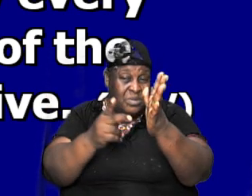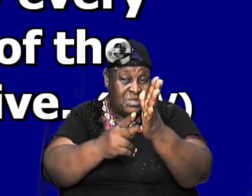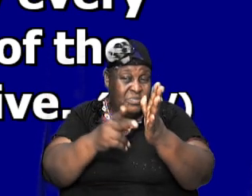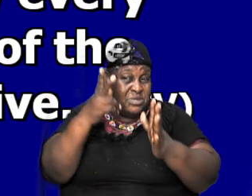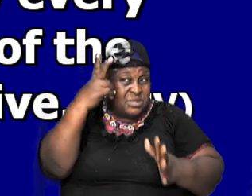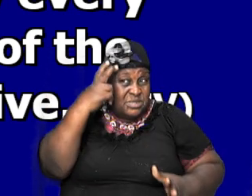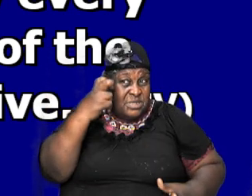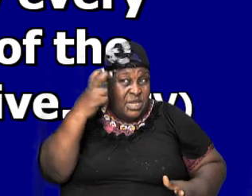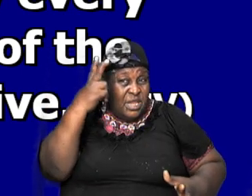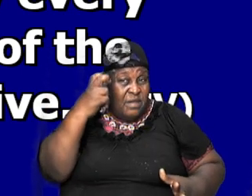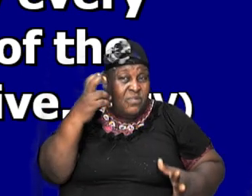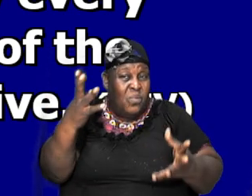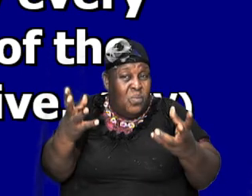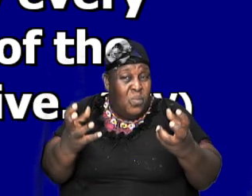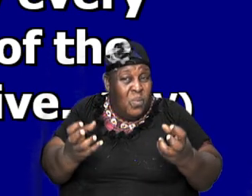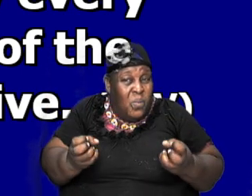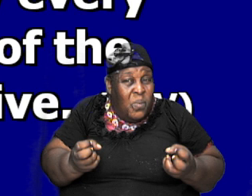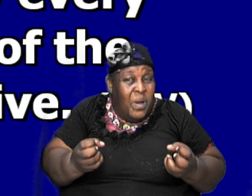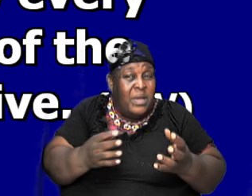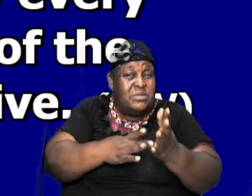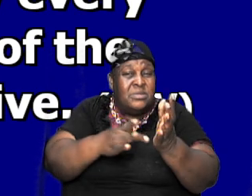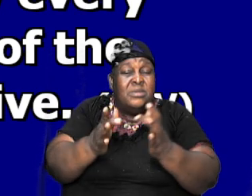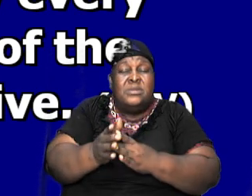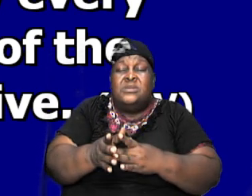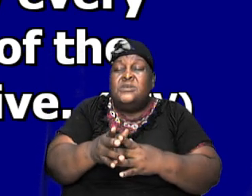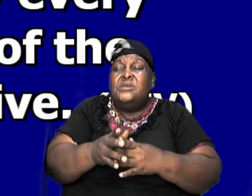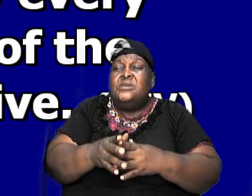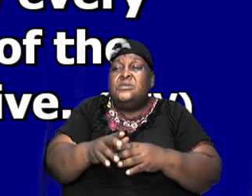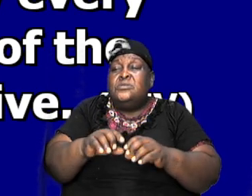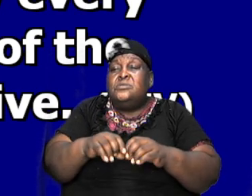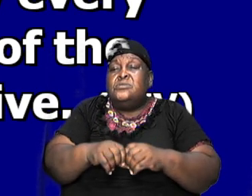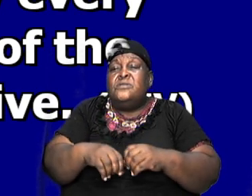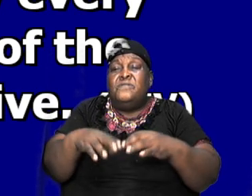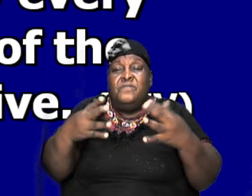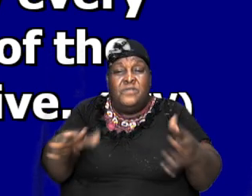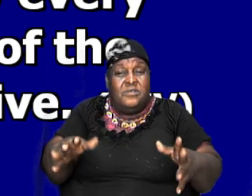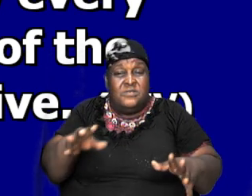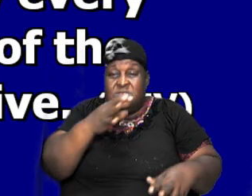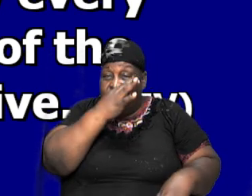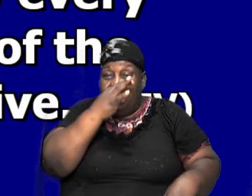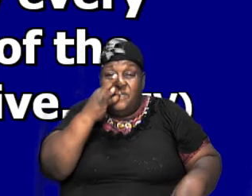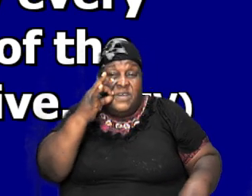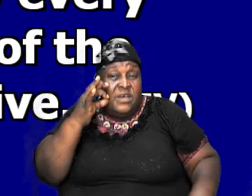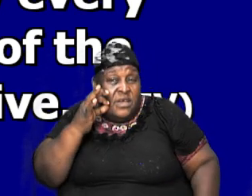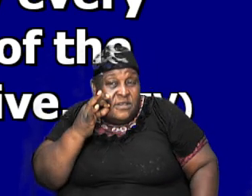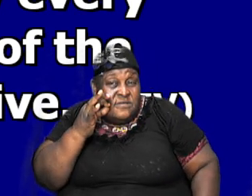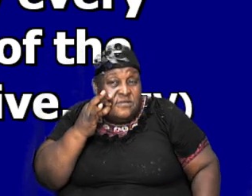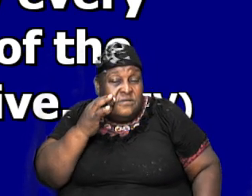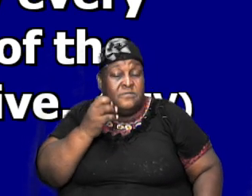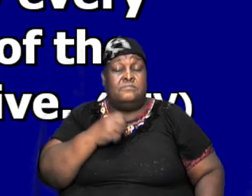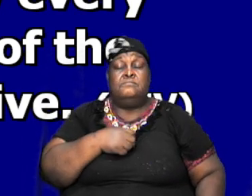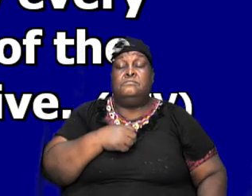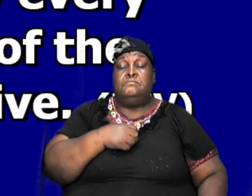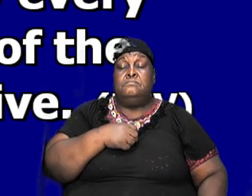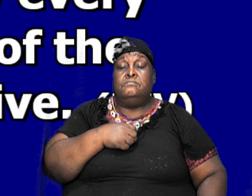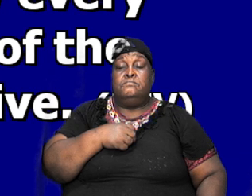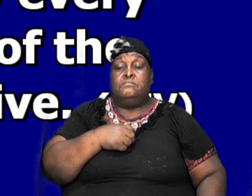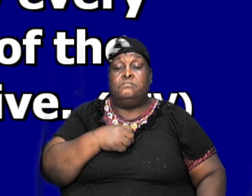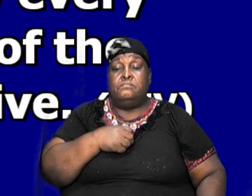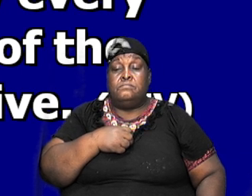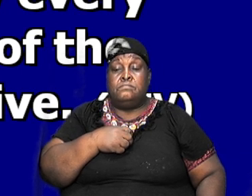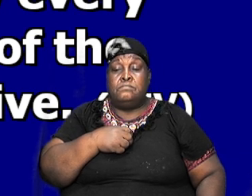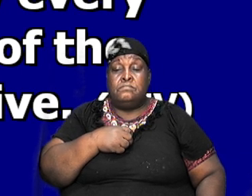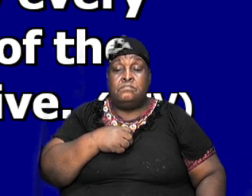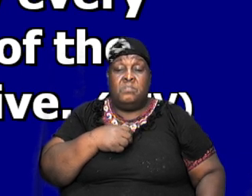devil wanted him to break, to go against this principle. And the only way he could go against this principle is if